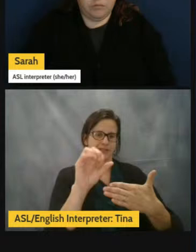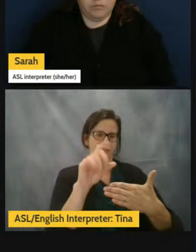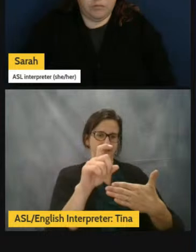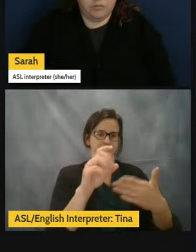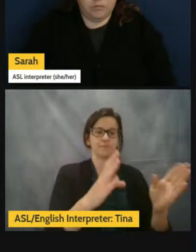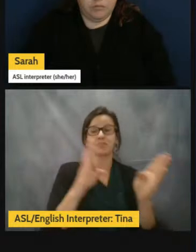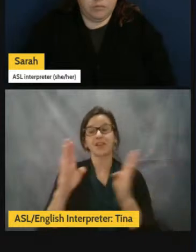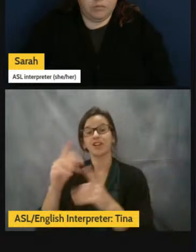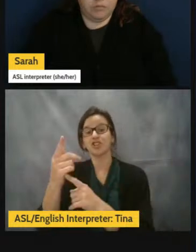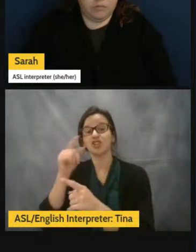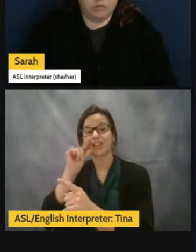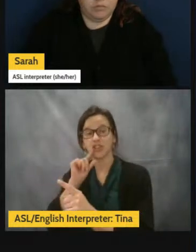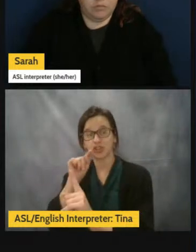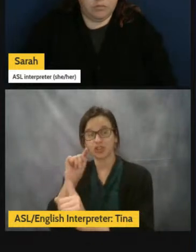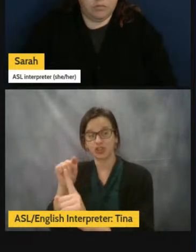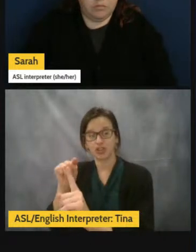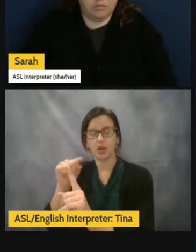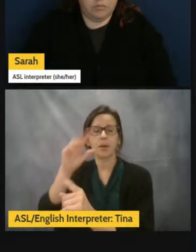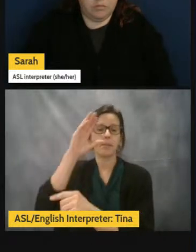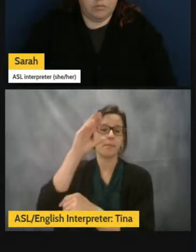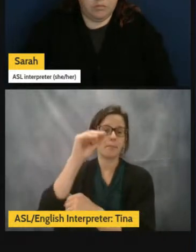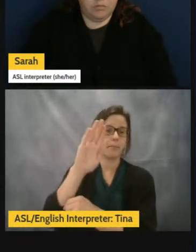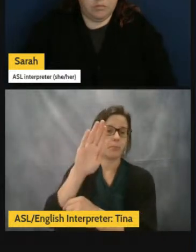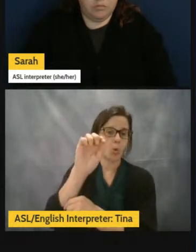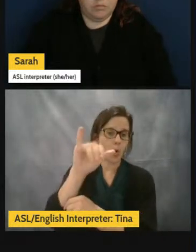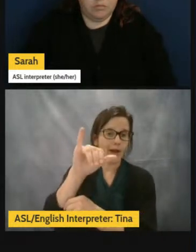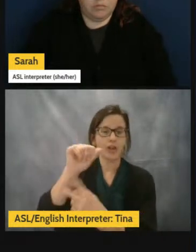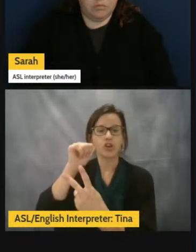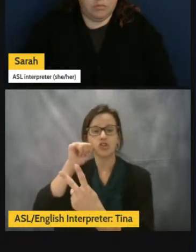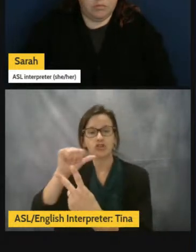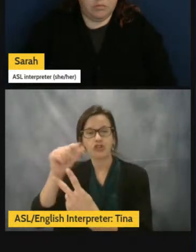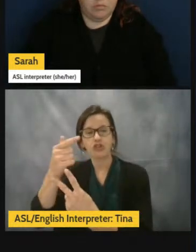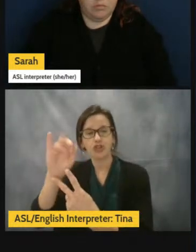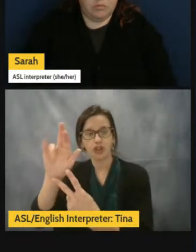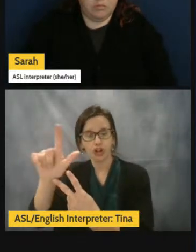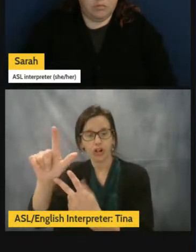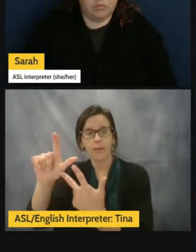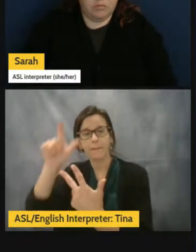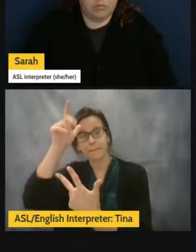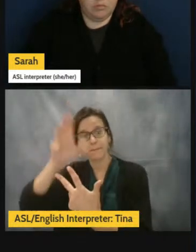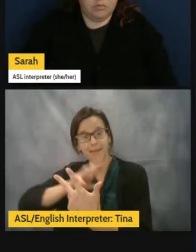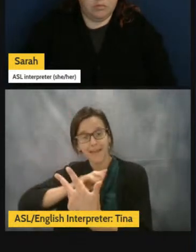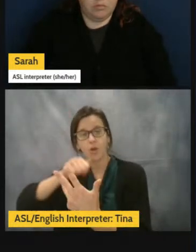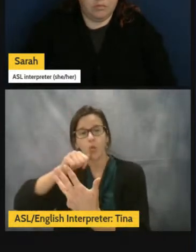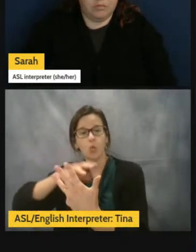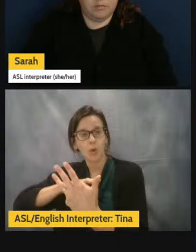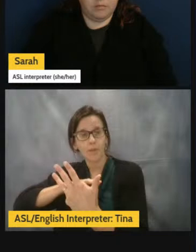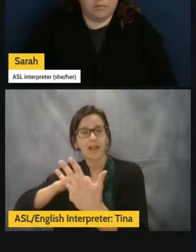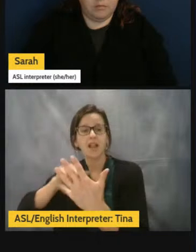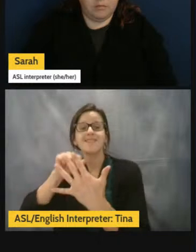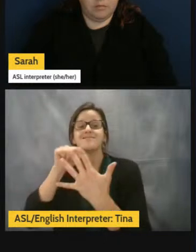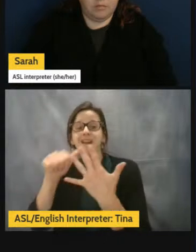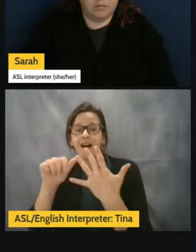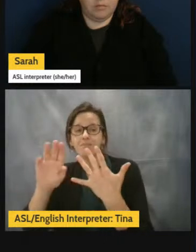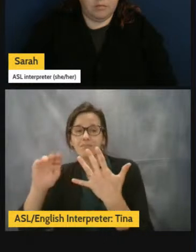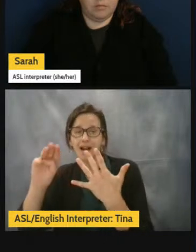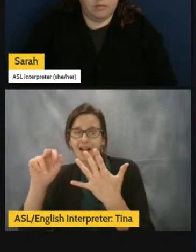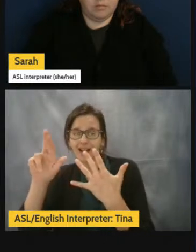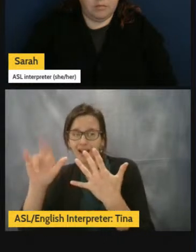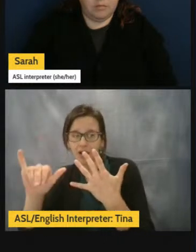boy, girl, man, woman, non-binary, gender